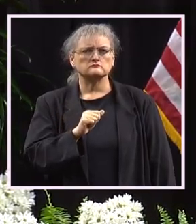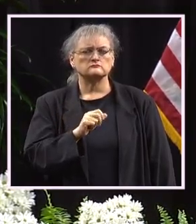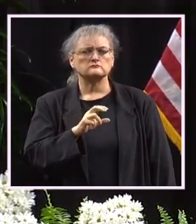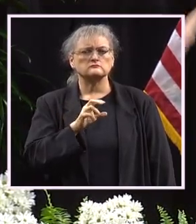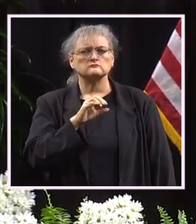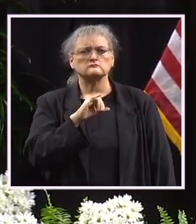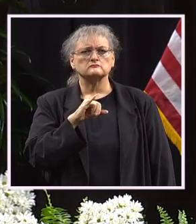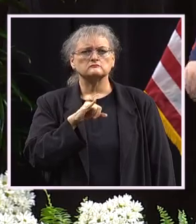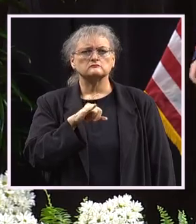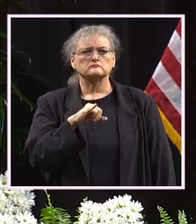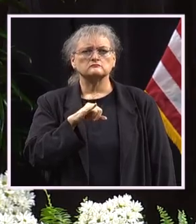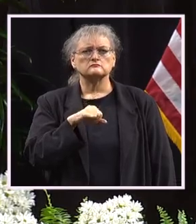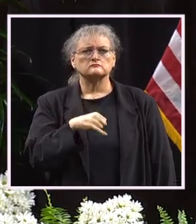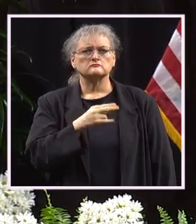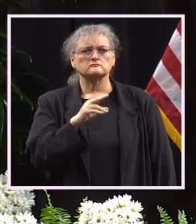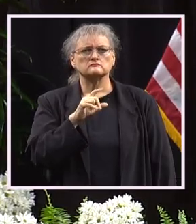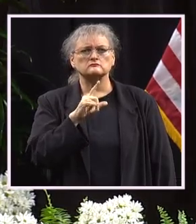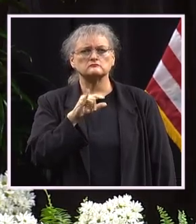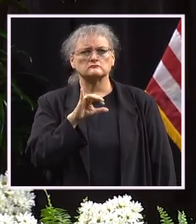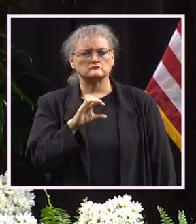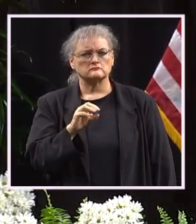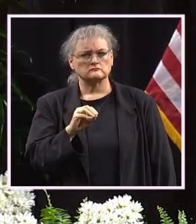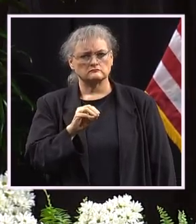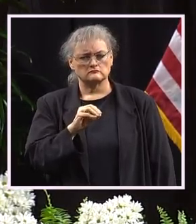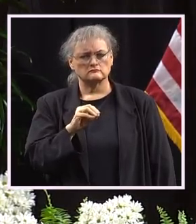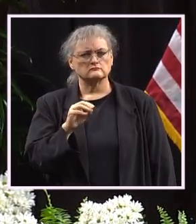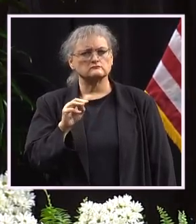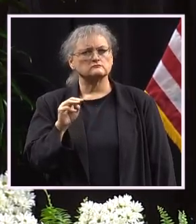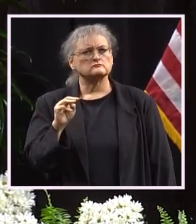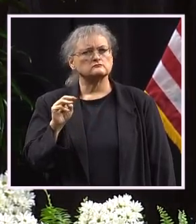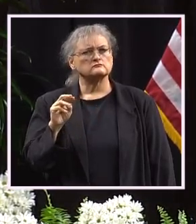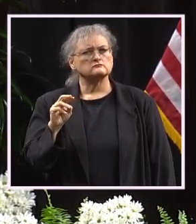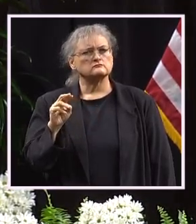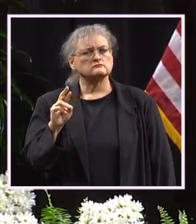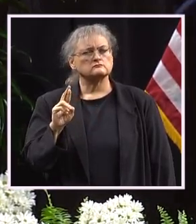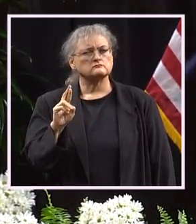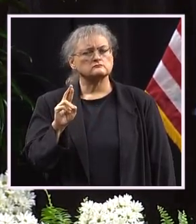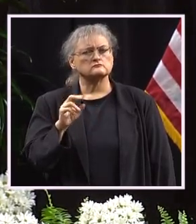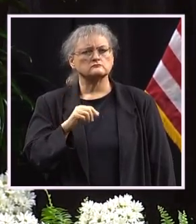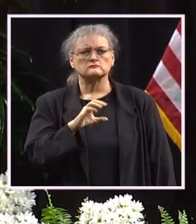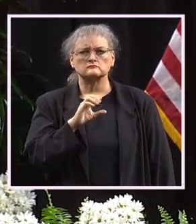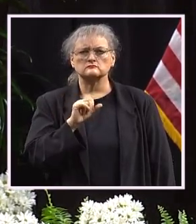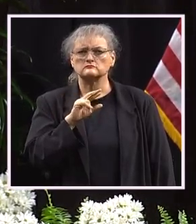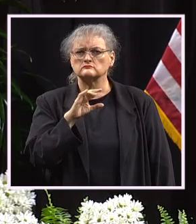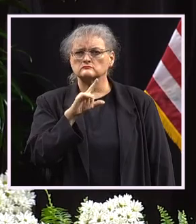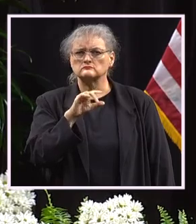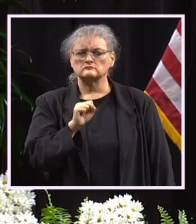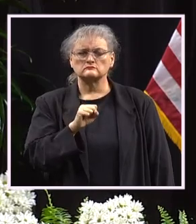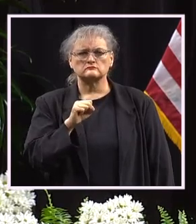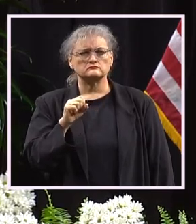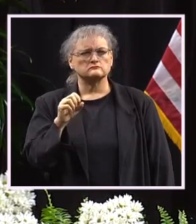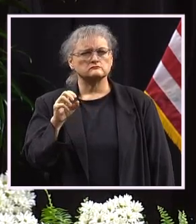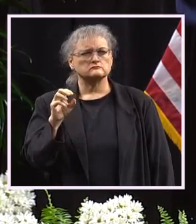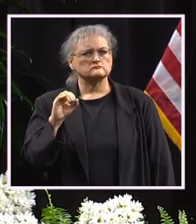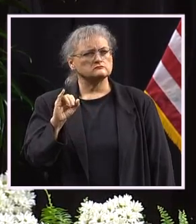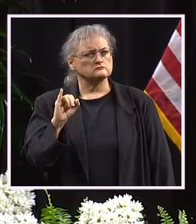Julio Cesar Elizondo Jr., Master of Science. Carlos Ituarte.